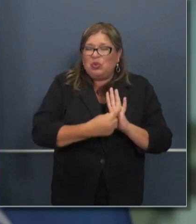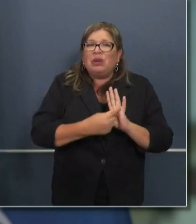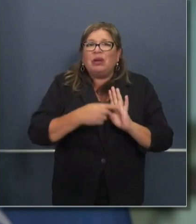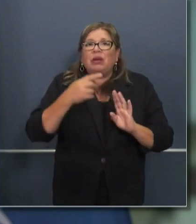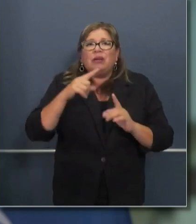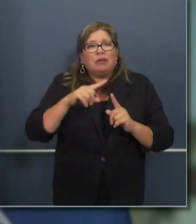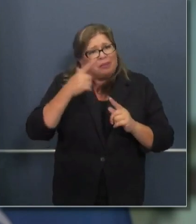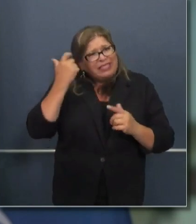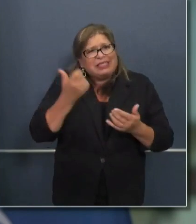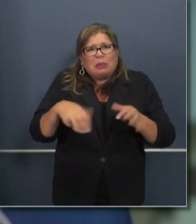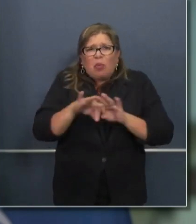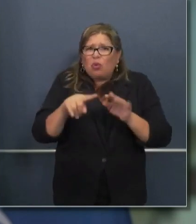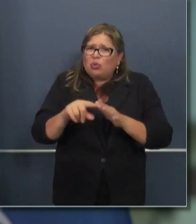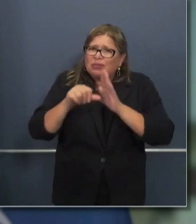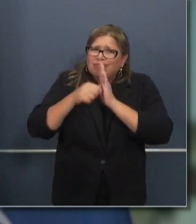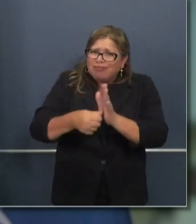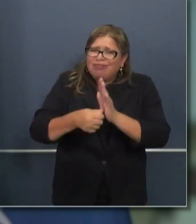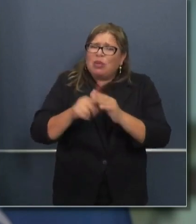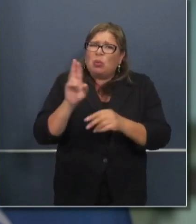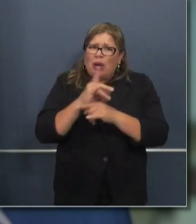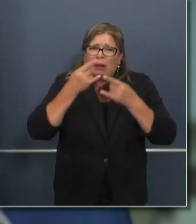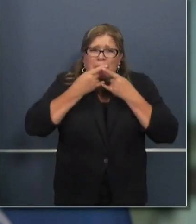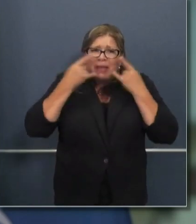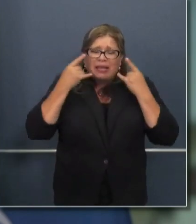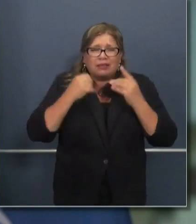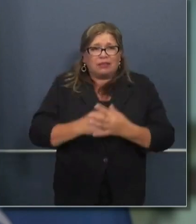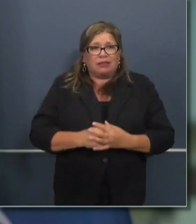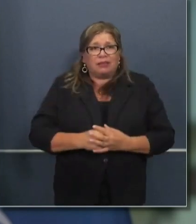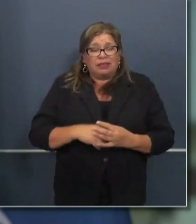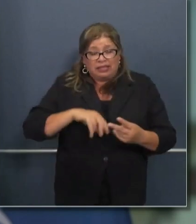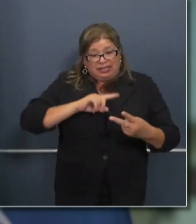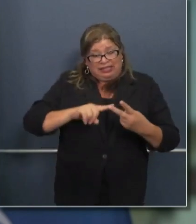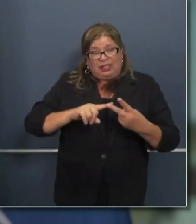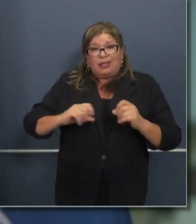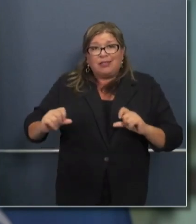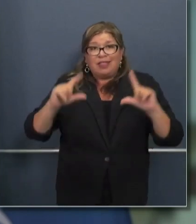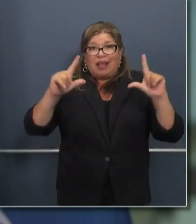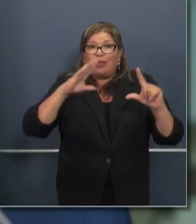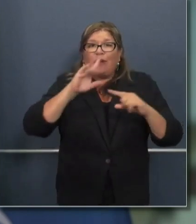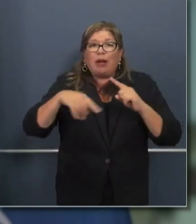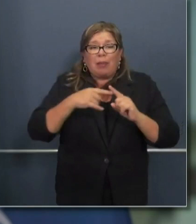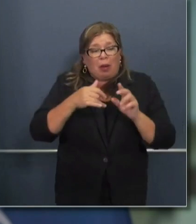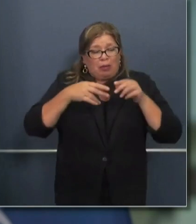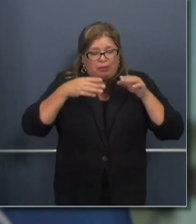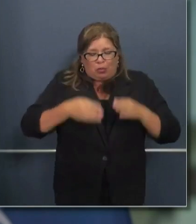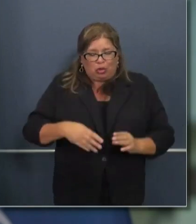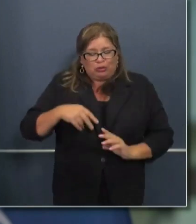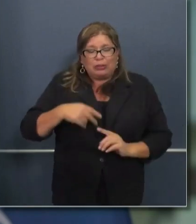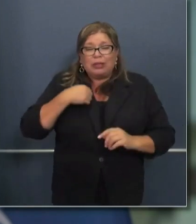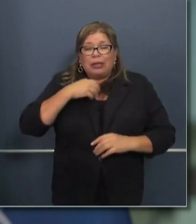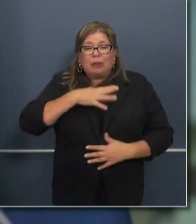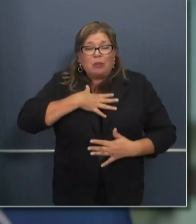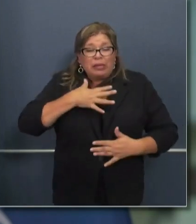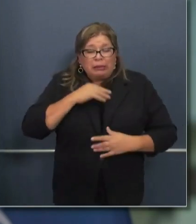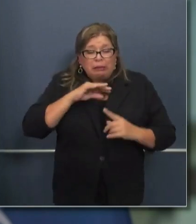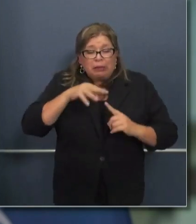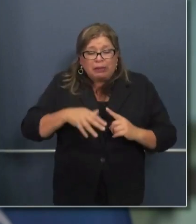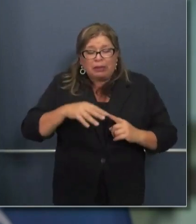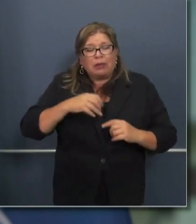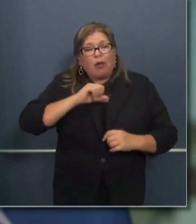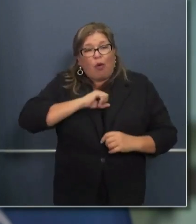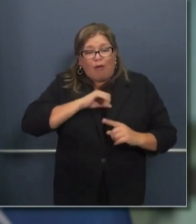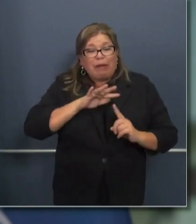that droplets can travel, I just hope underscores the seriousness to which we place this face covering mandate and